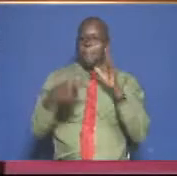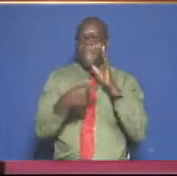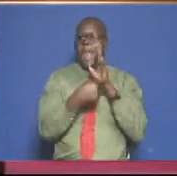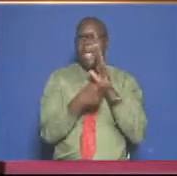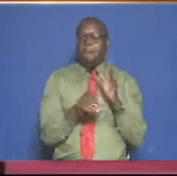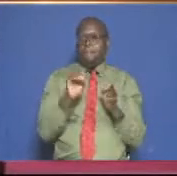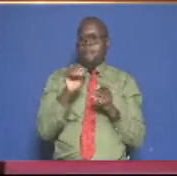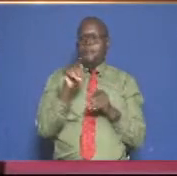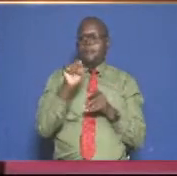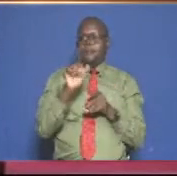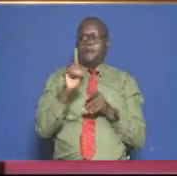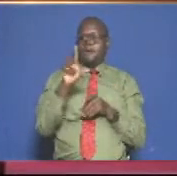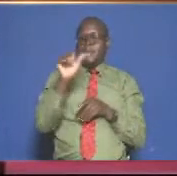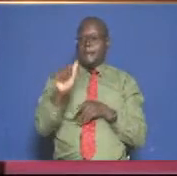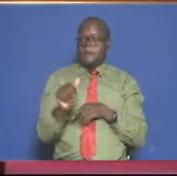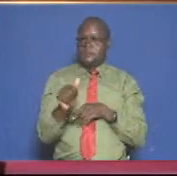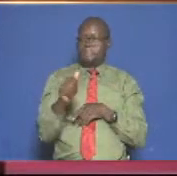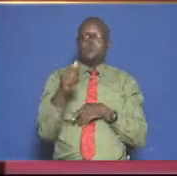Mr. Speaker,